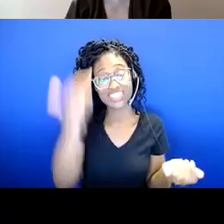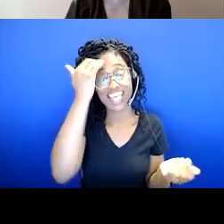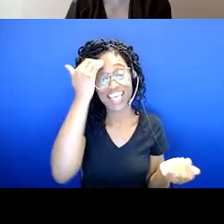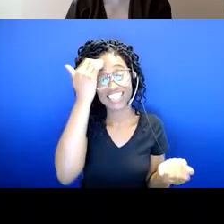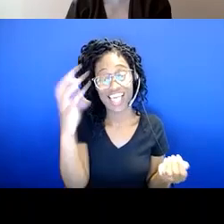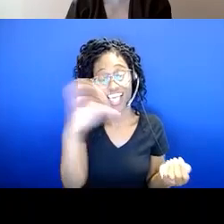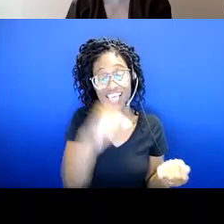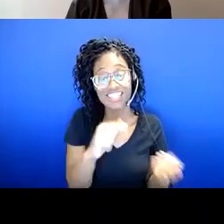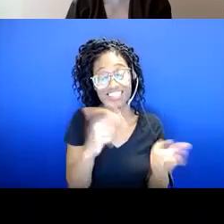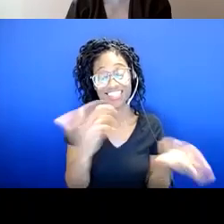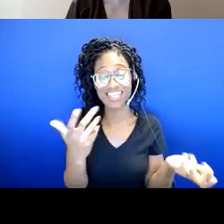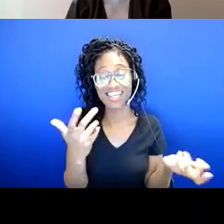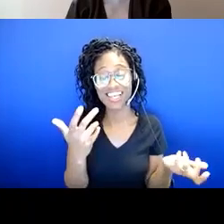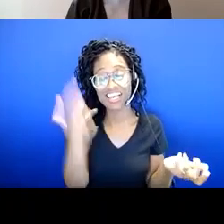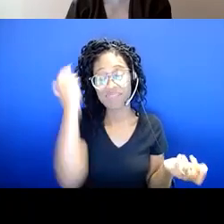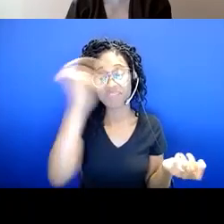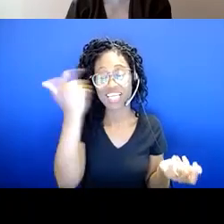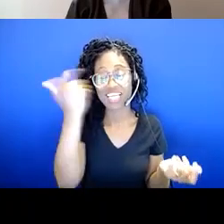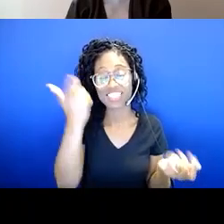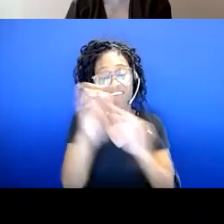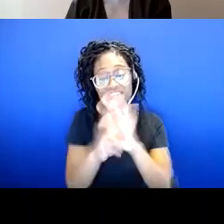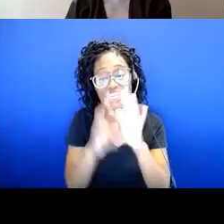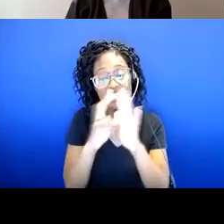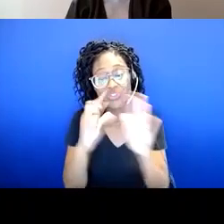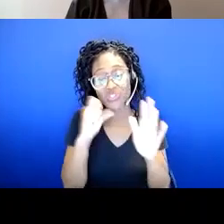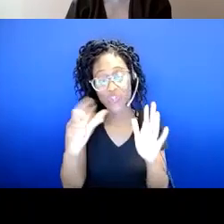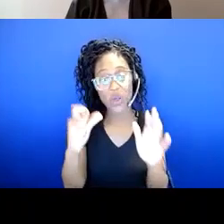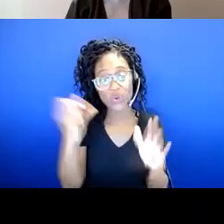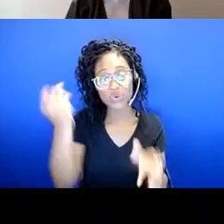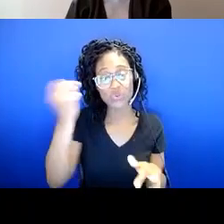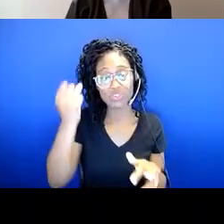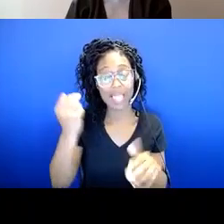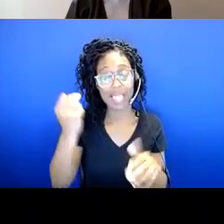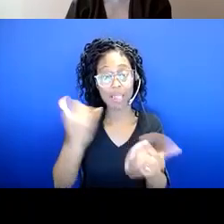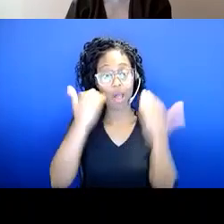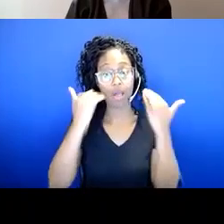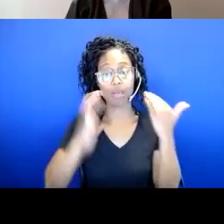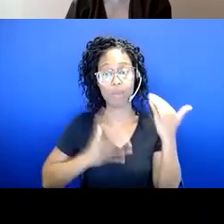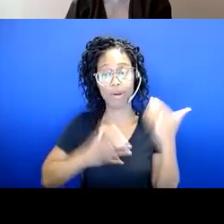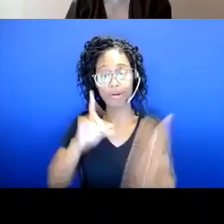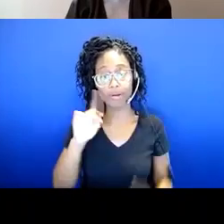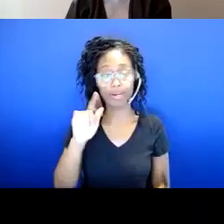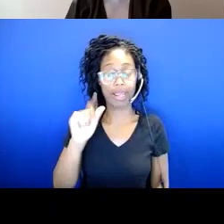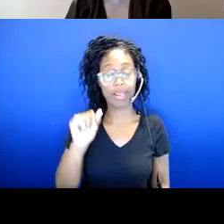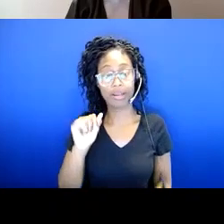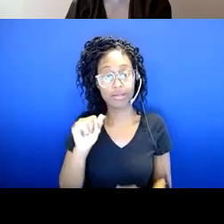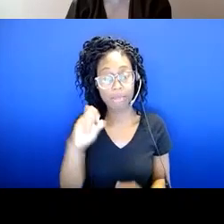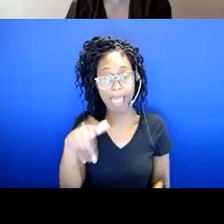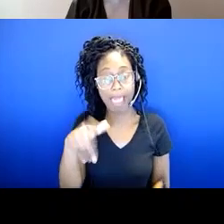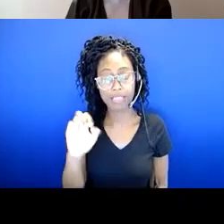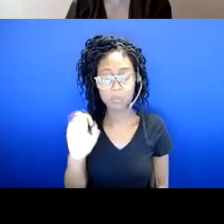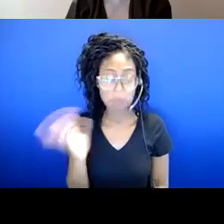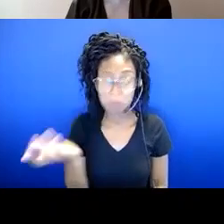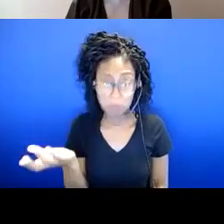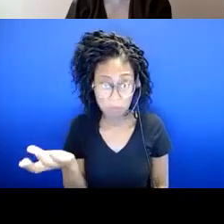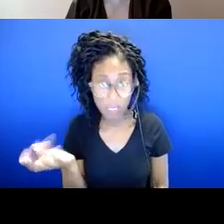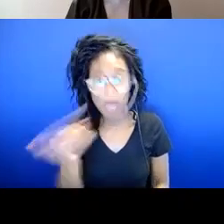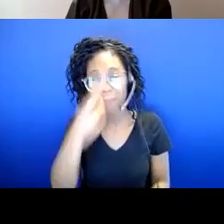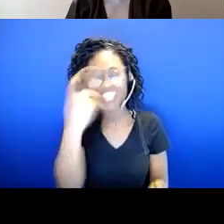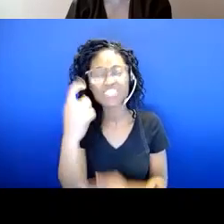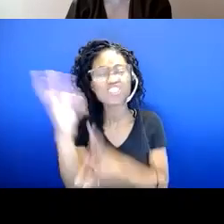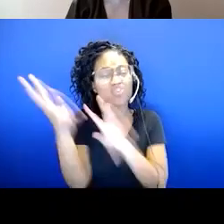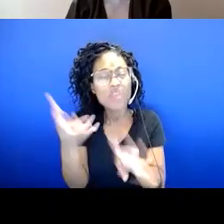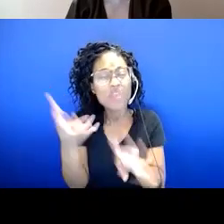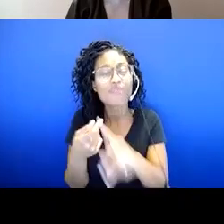Videos do not take up any space in our databases. They are streamed from the